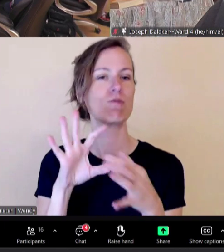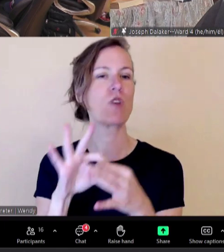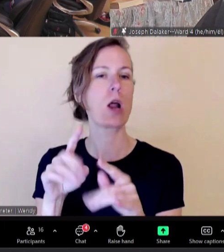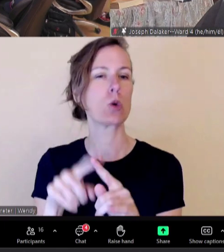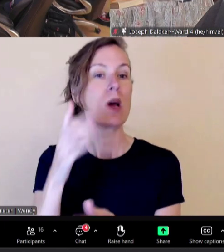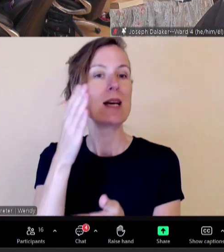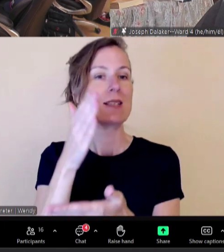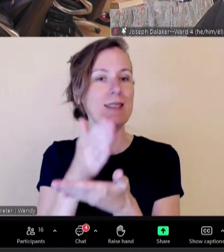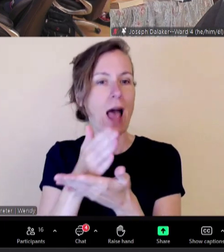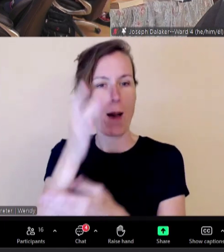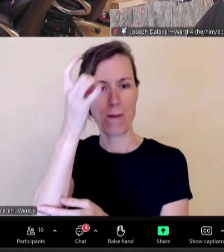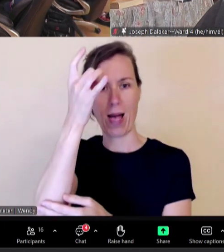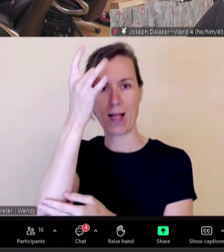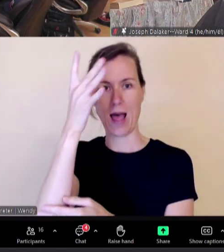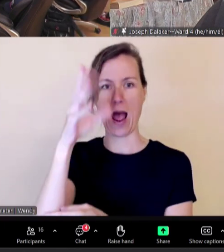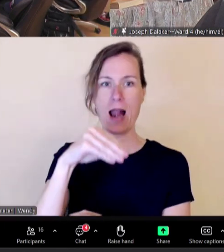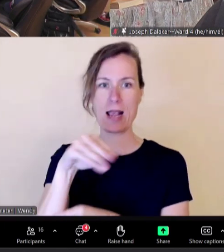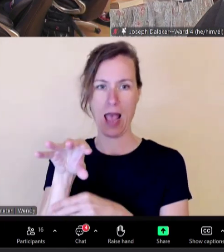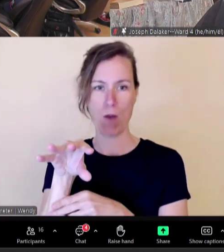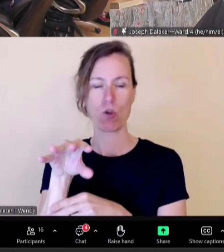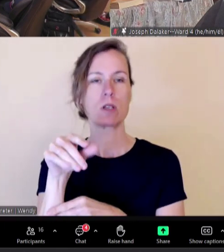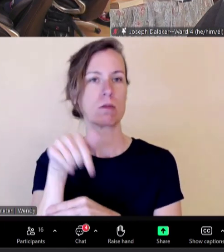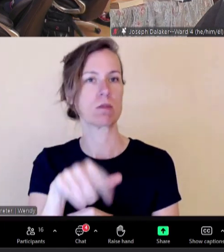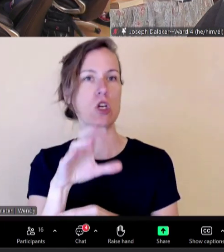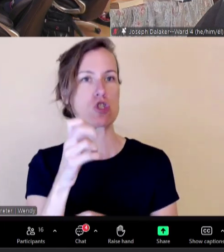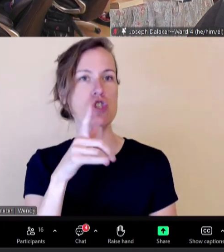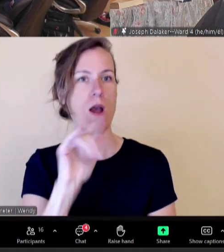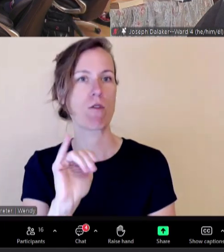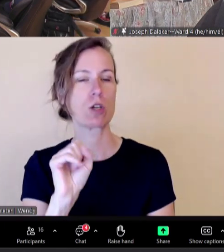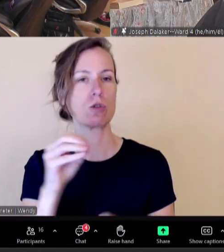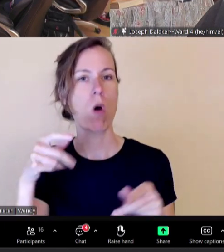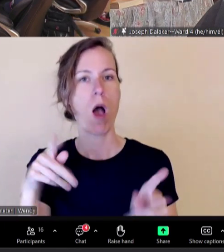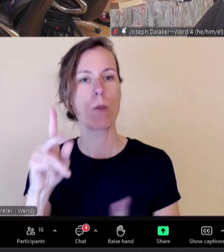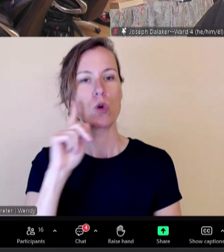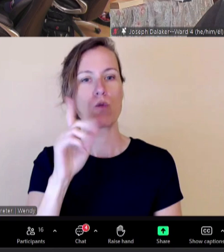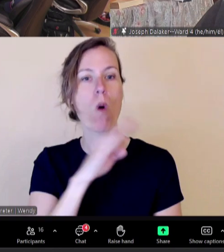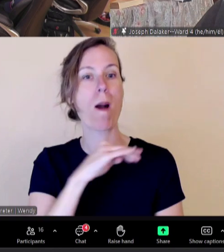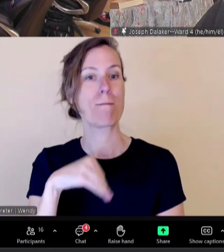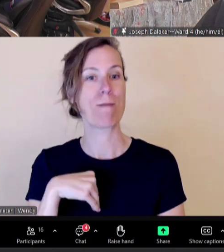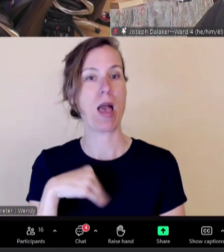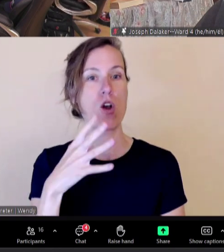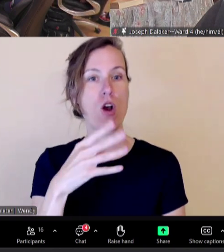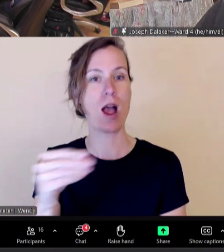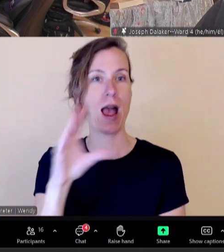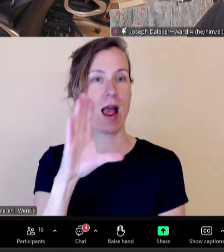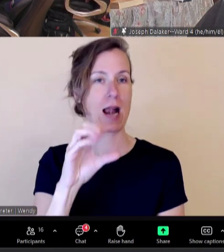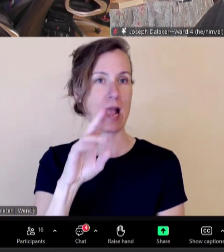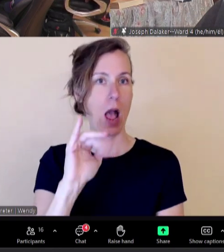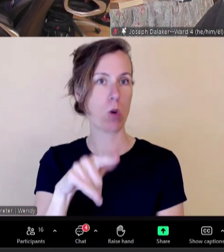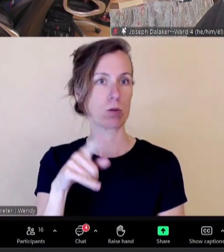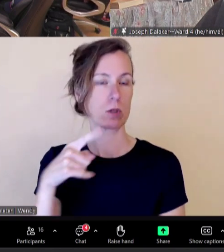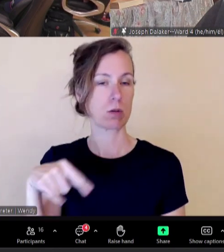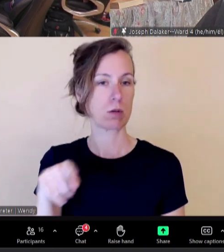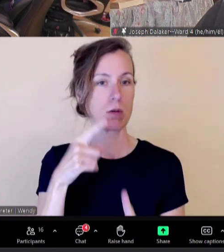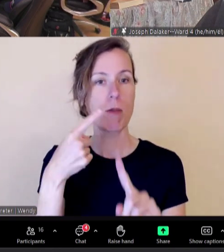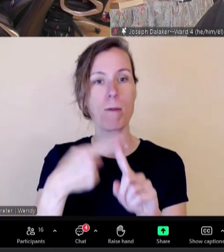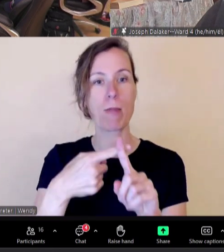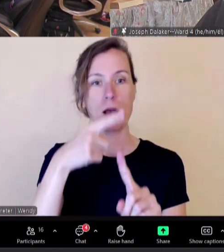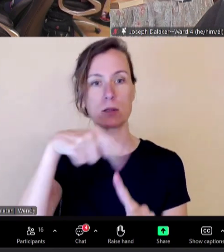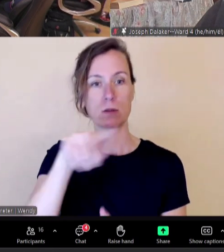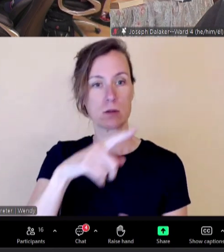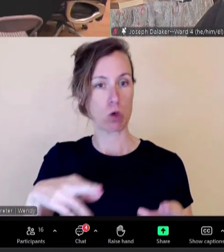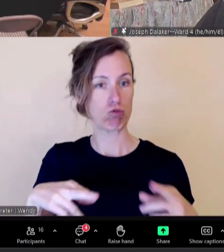and this is an opportunity for the Mayor and Council, along with residents to answer